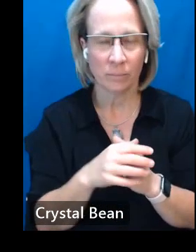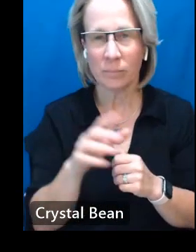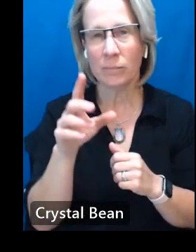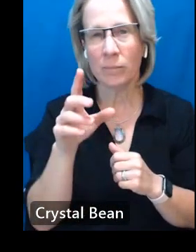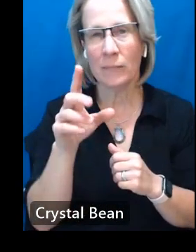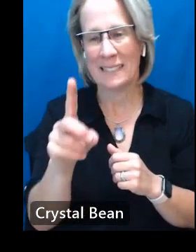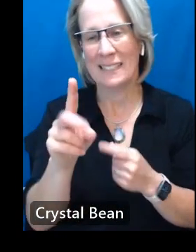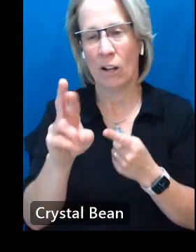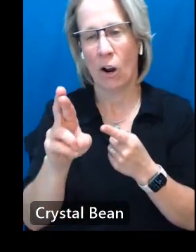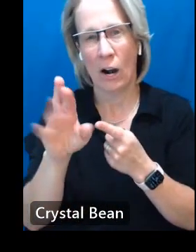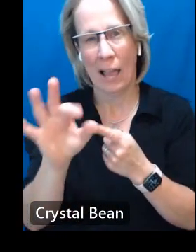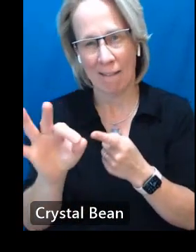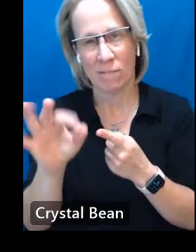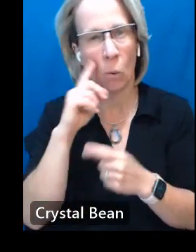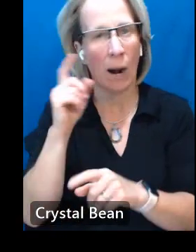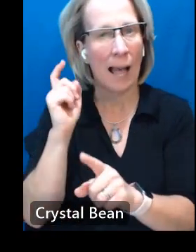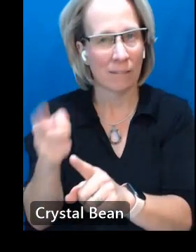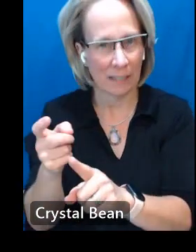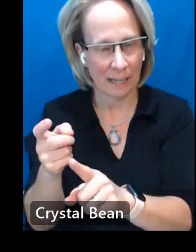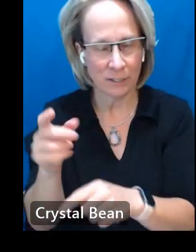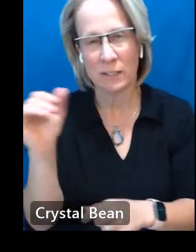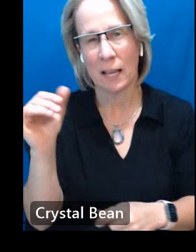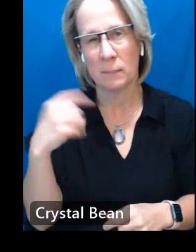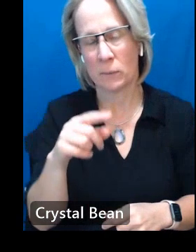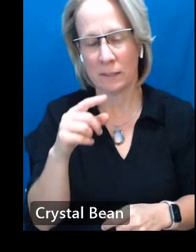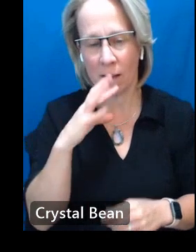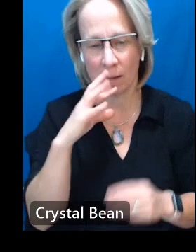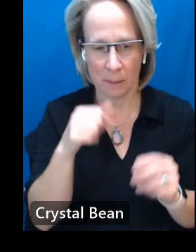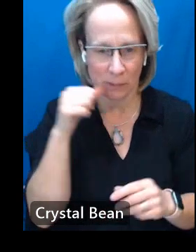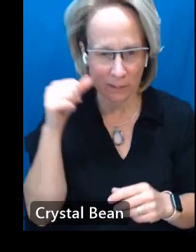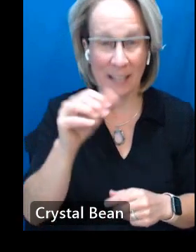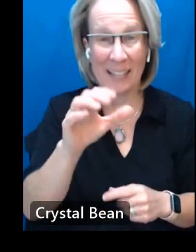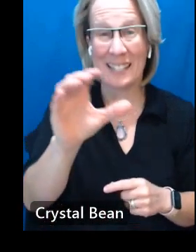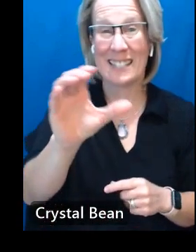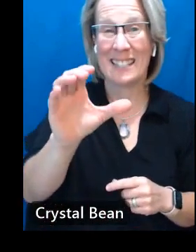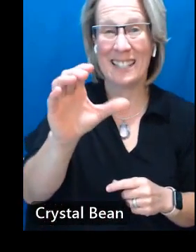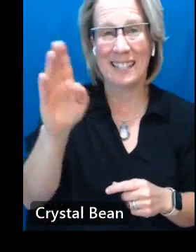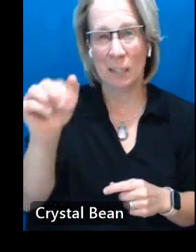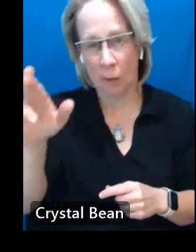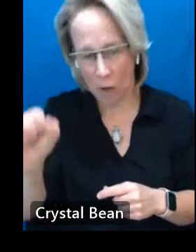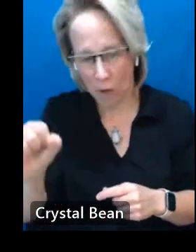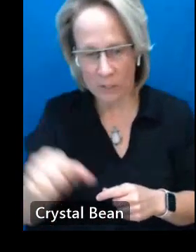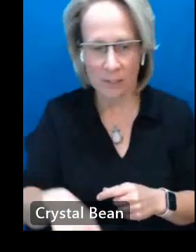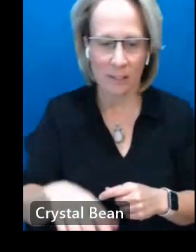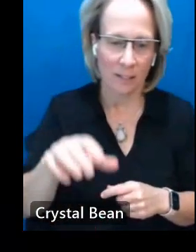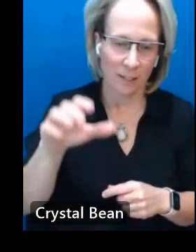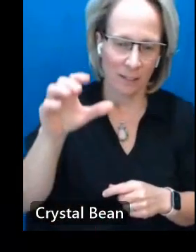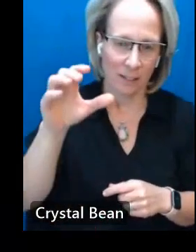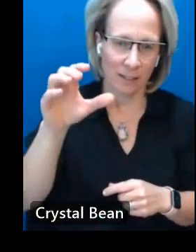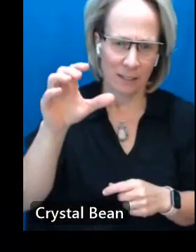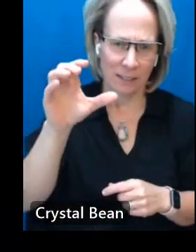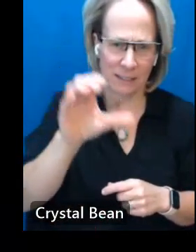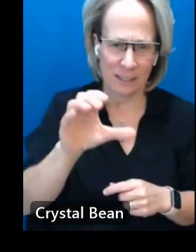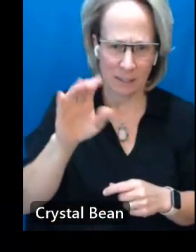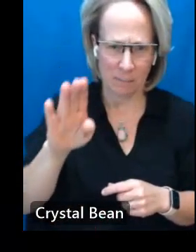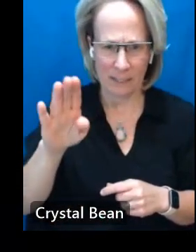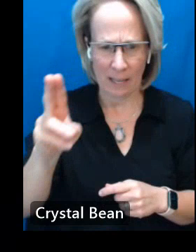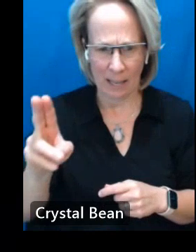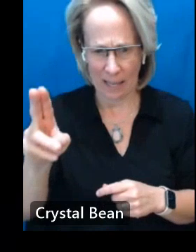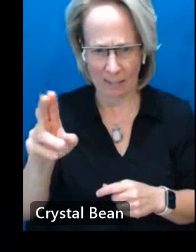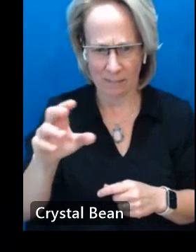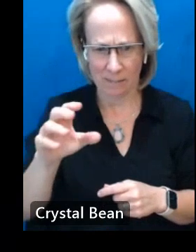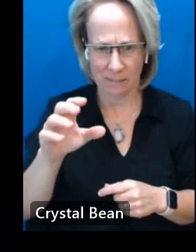like we talked about yesterday. C bars, CBRF, or CBUD, those are capital outlay requests for our capital